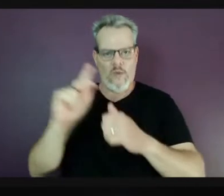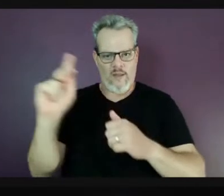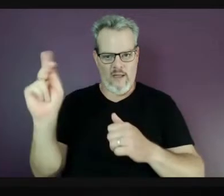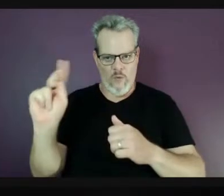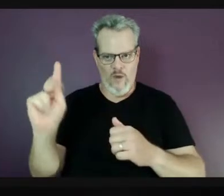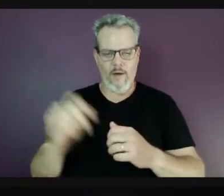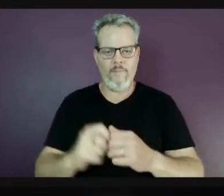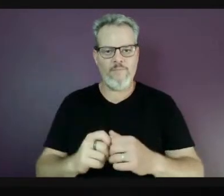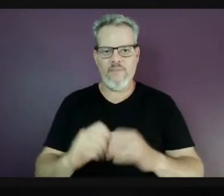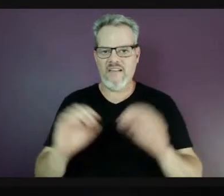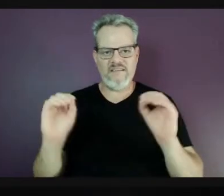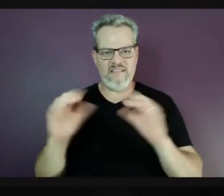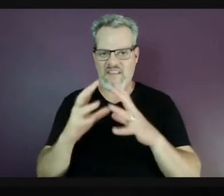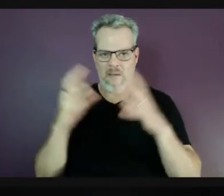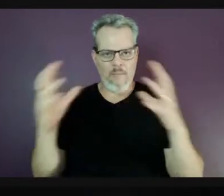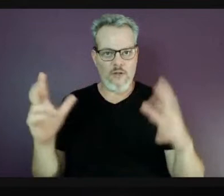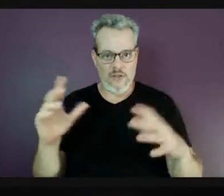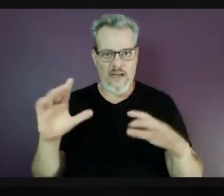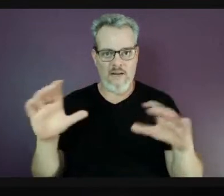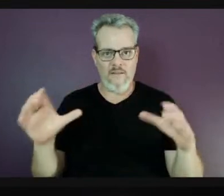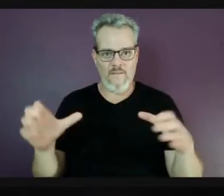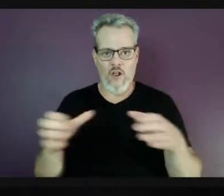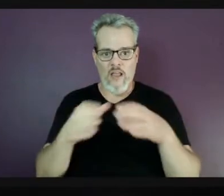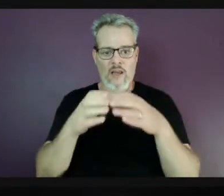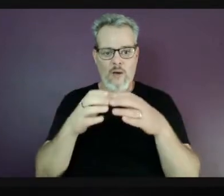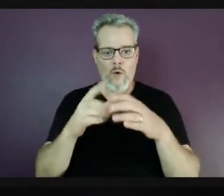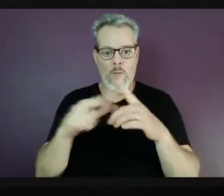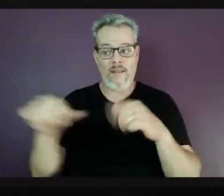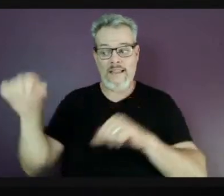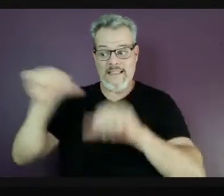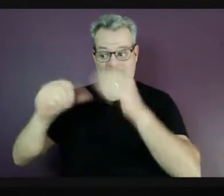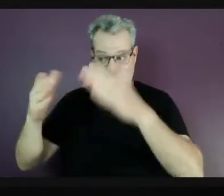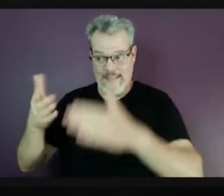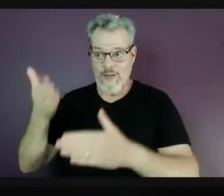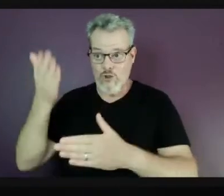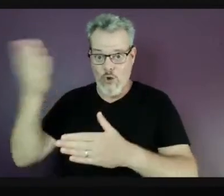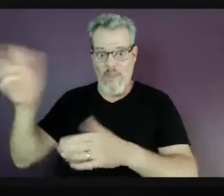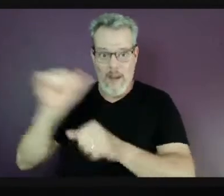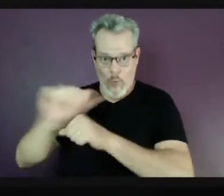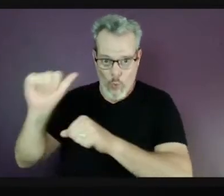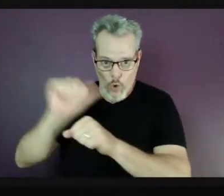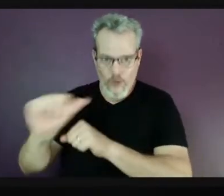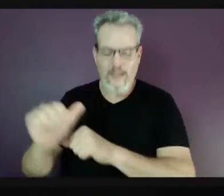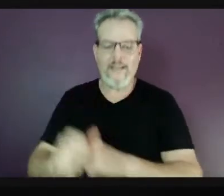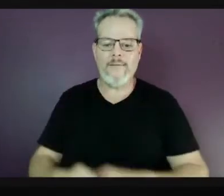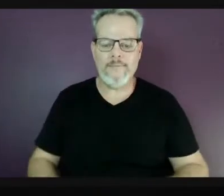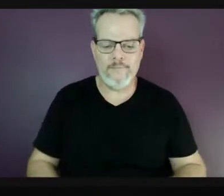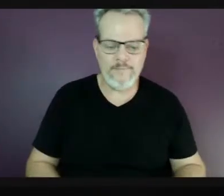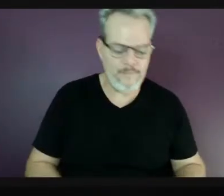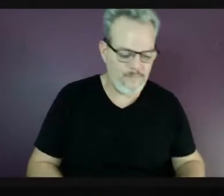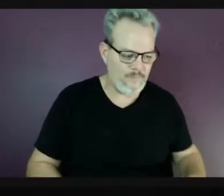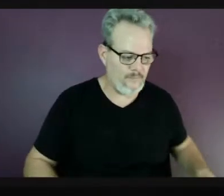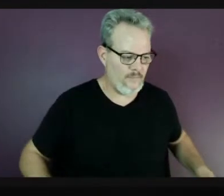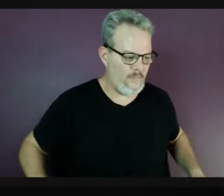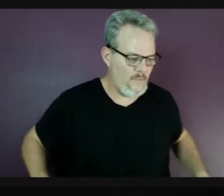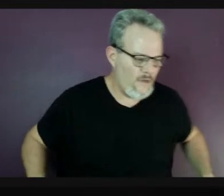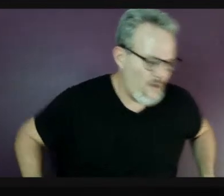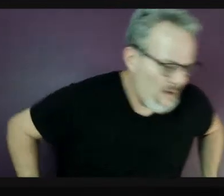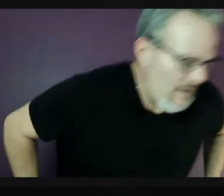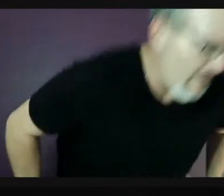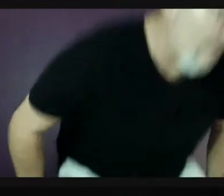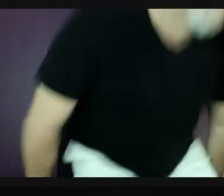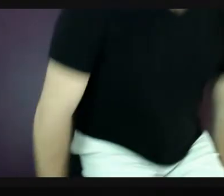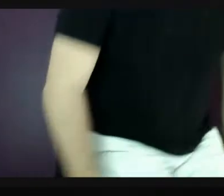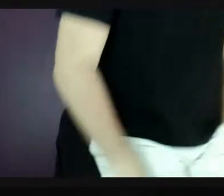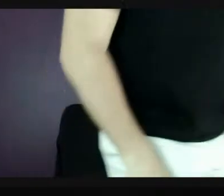nothing much volcanic, but the scientists are out there working. So their GPS campaign continues. They note that they occupy most stations